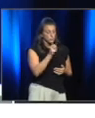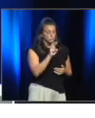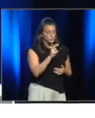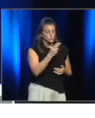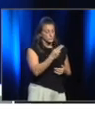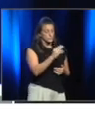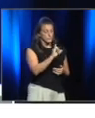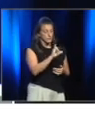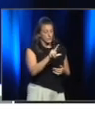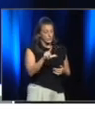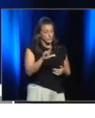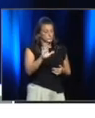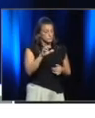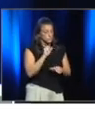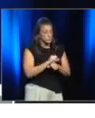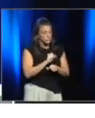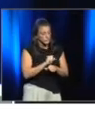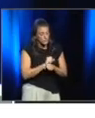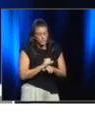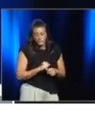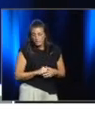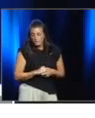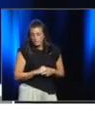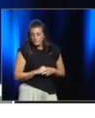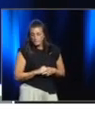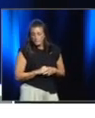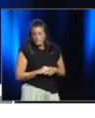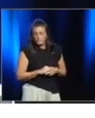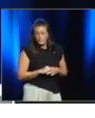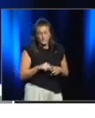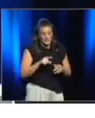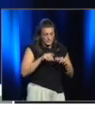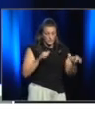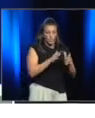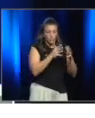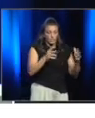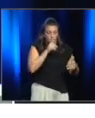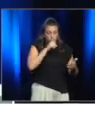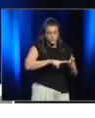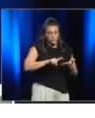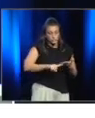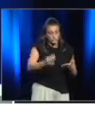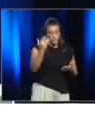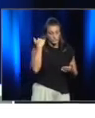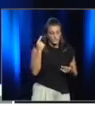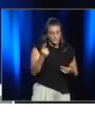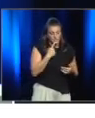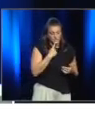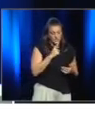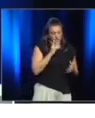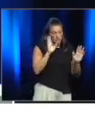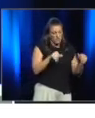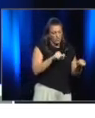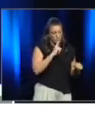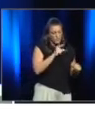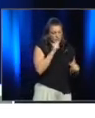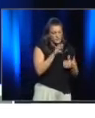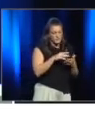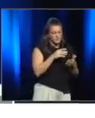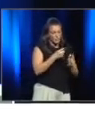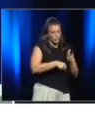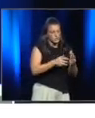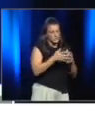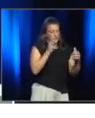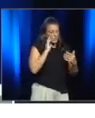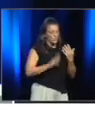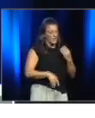we ordered a bunch of dive recorders early on, and Roger said, well, it doesn't cost much. I might just put a temperature sensor on these things as